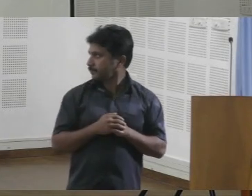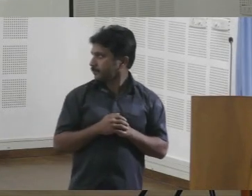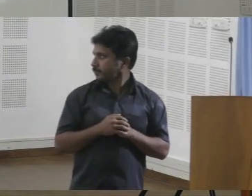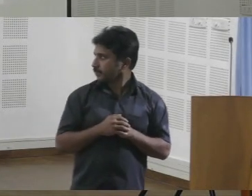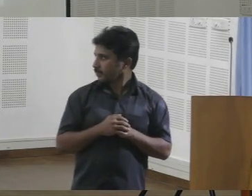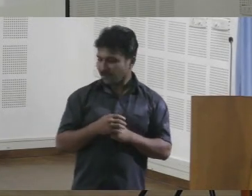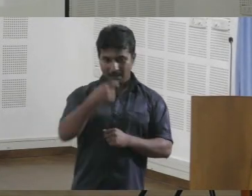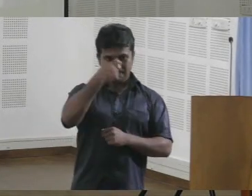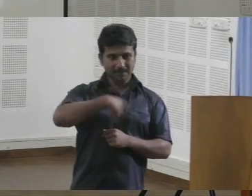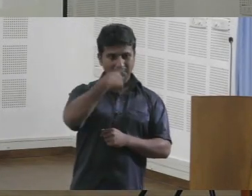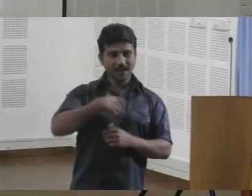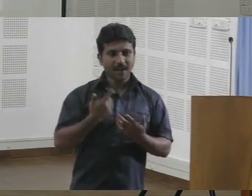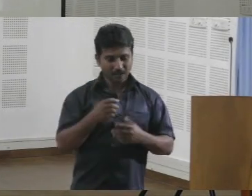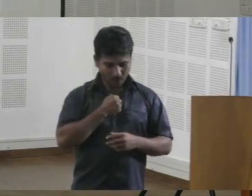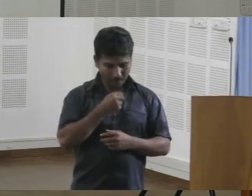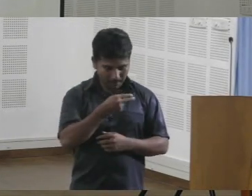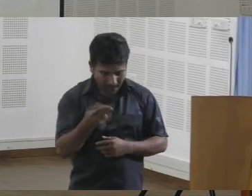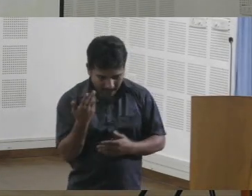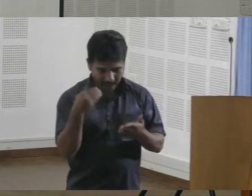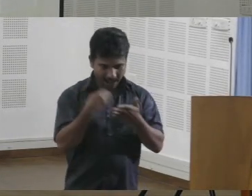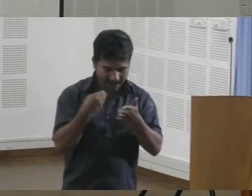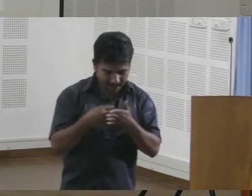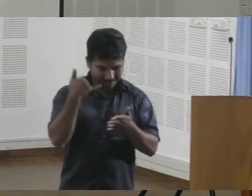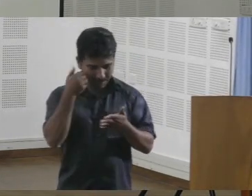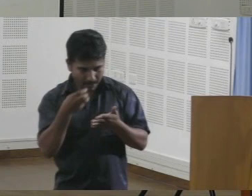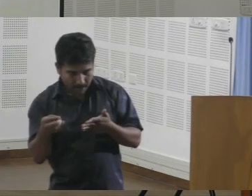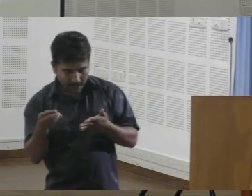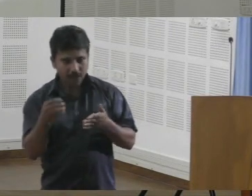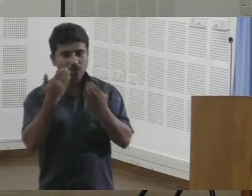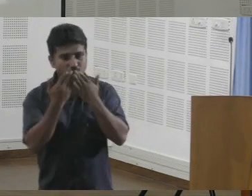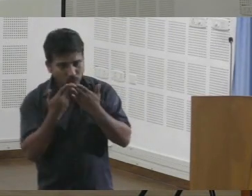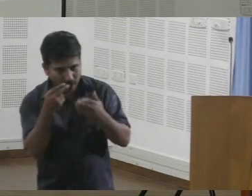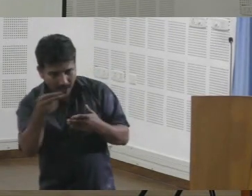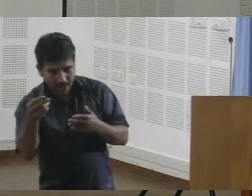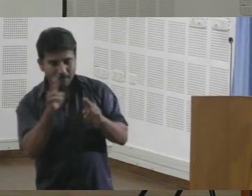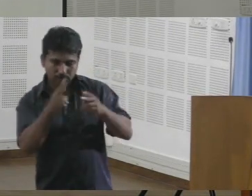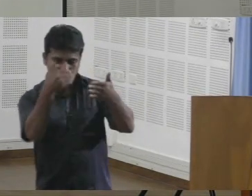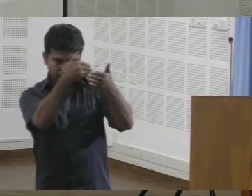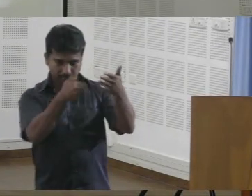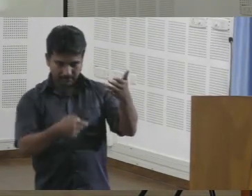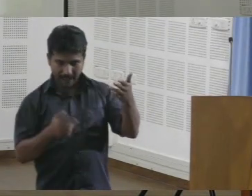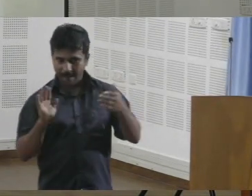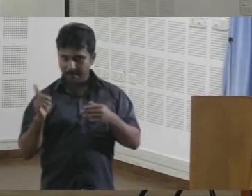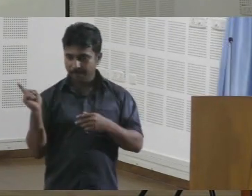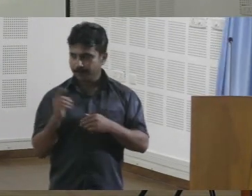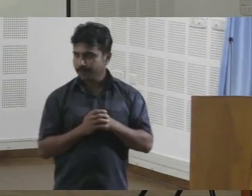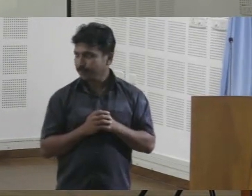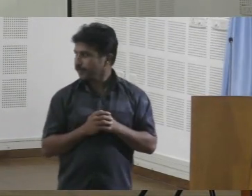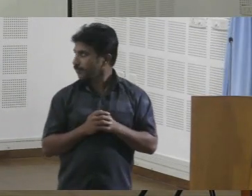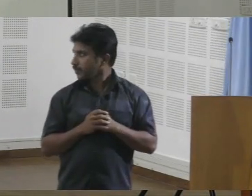About himself, his name, his school address with phone number, in which school he is studying, all the details are here. So this way